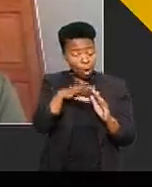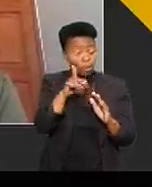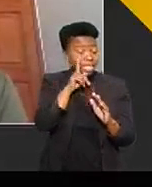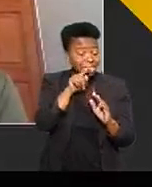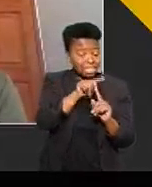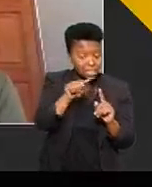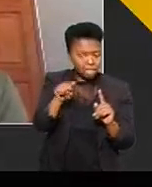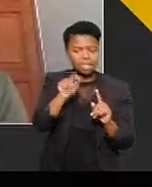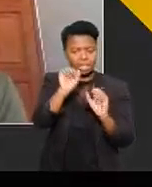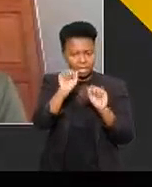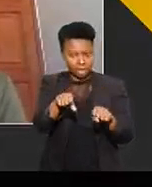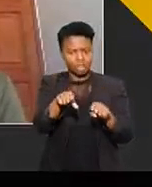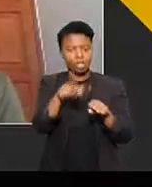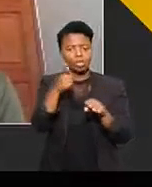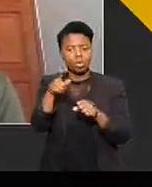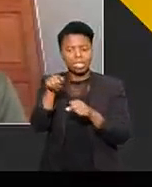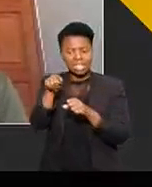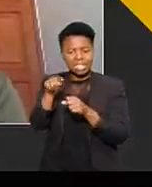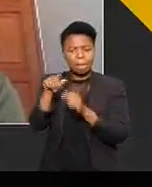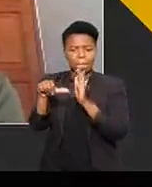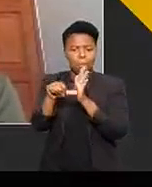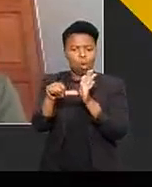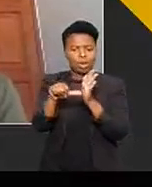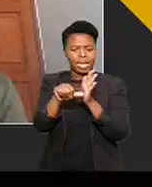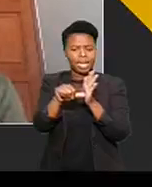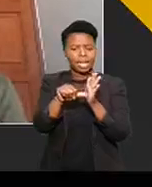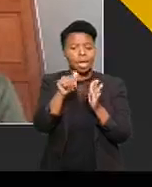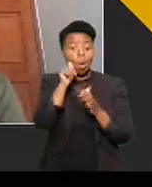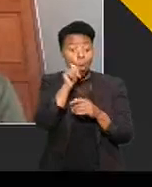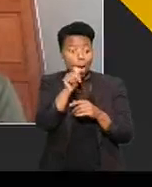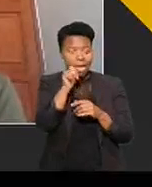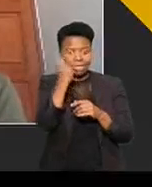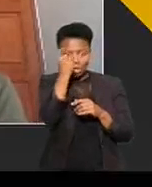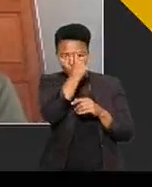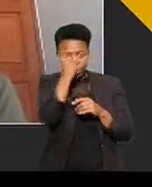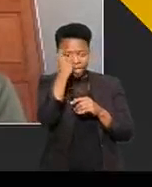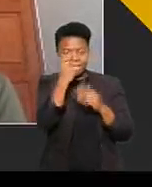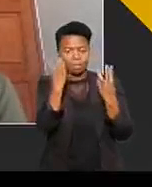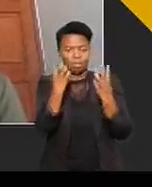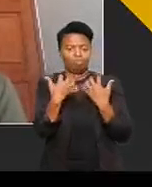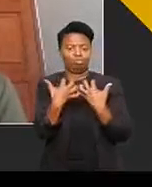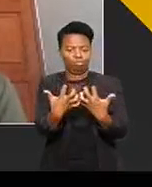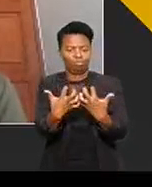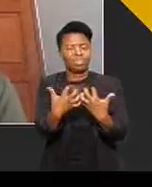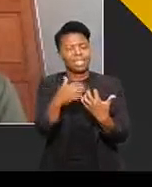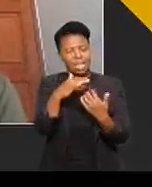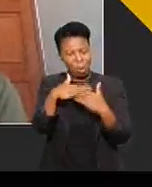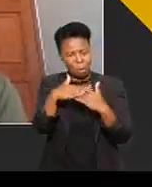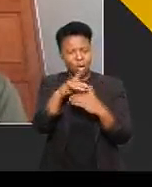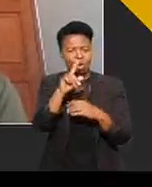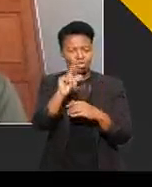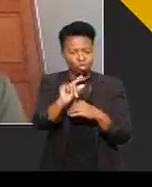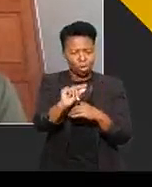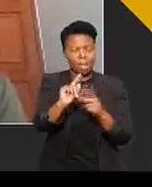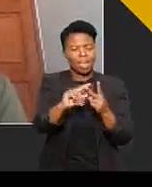minister. Yes. So these would become important when we need to screen the population. They're typically a lot cheaper and